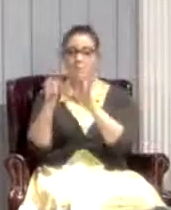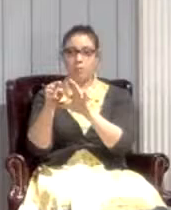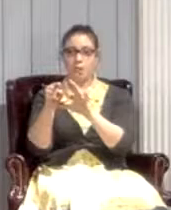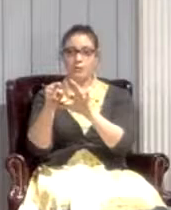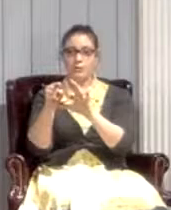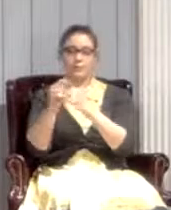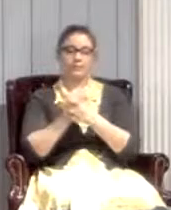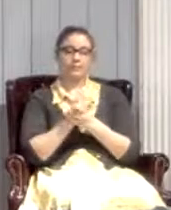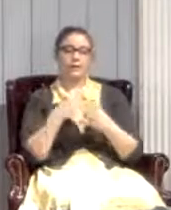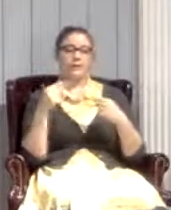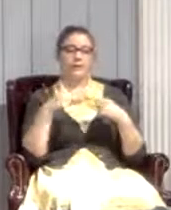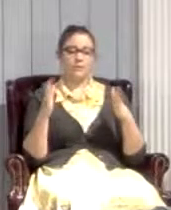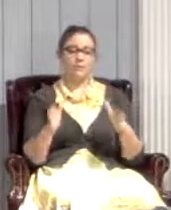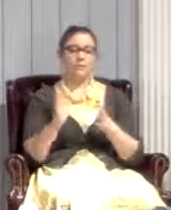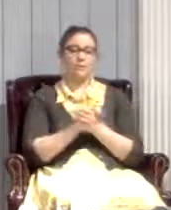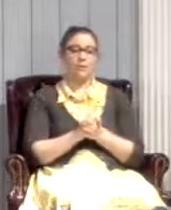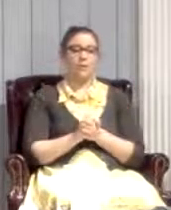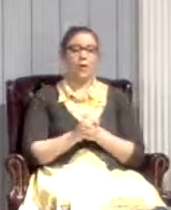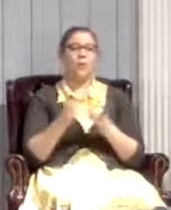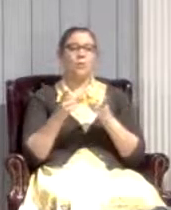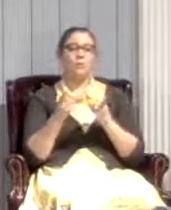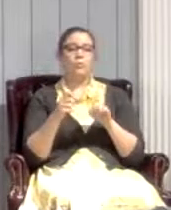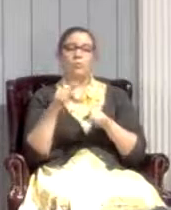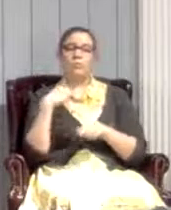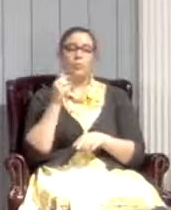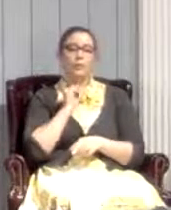but in my mind, when I think of armor, I think about